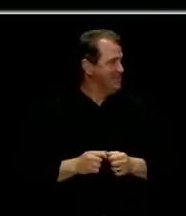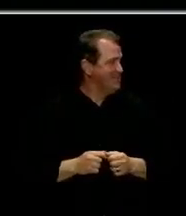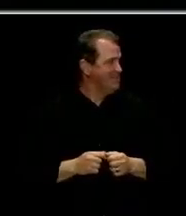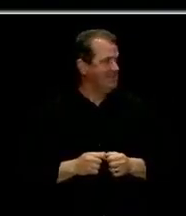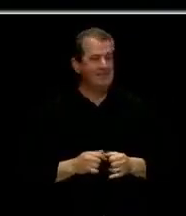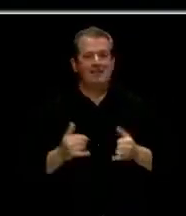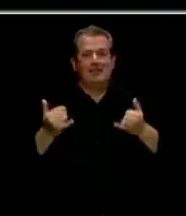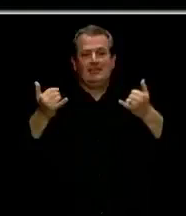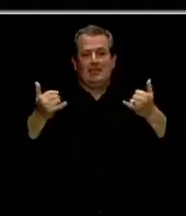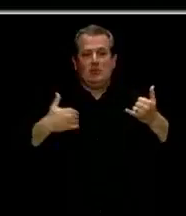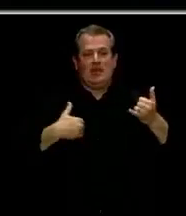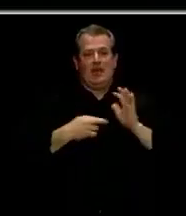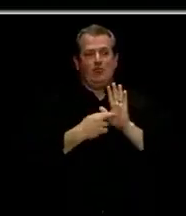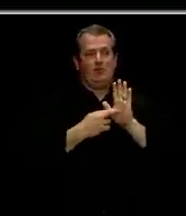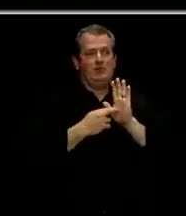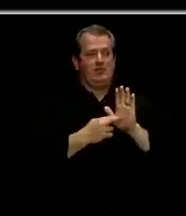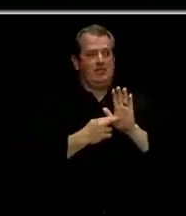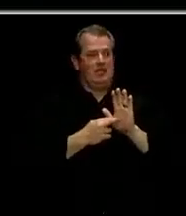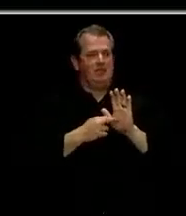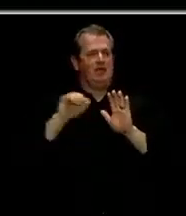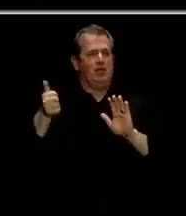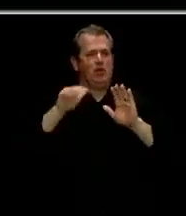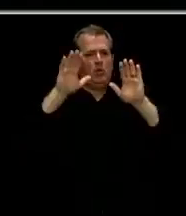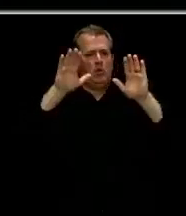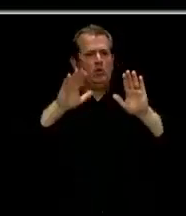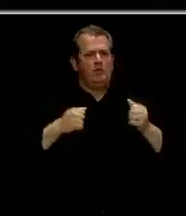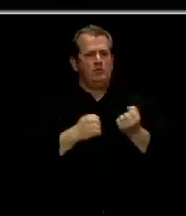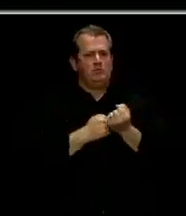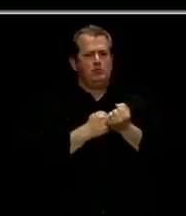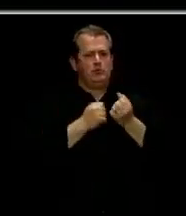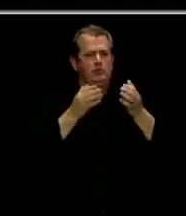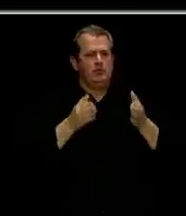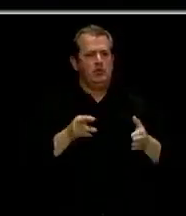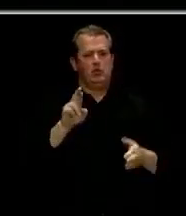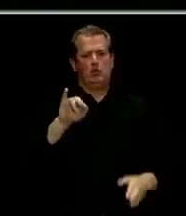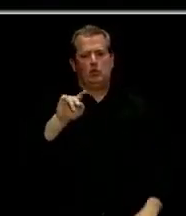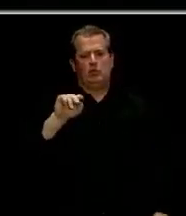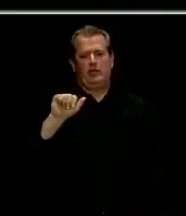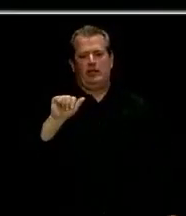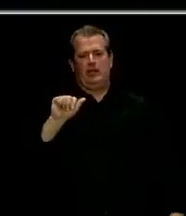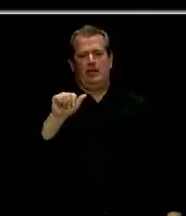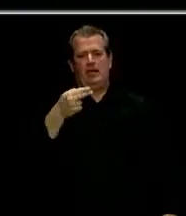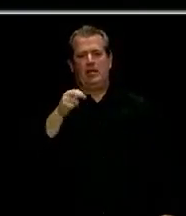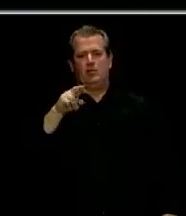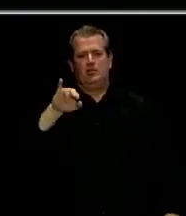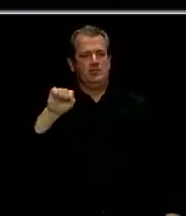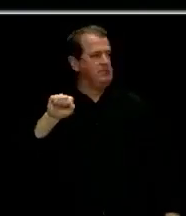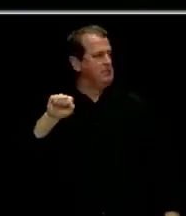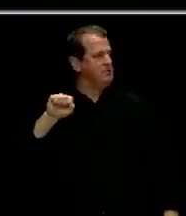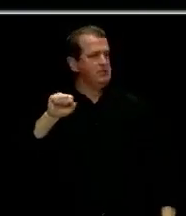And we have representative, another great advocate, Rita Harris.